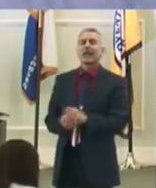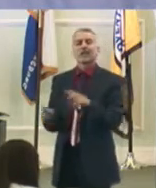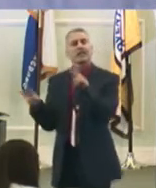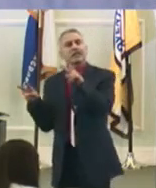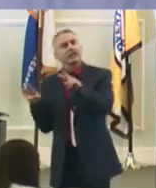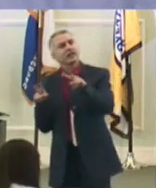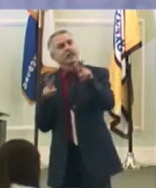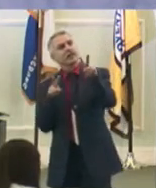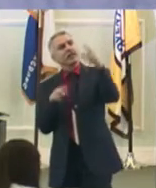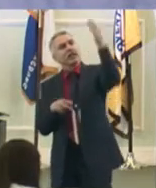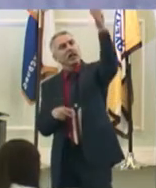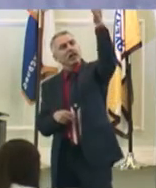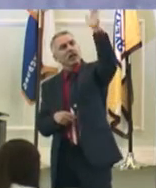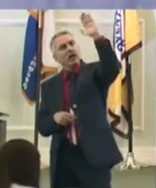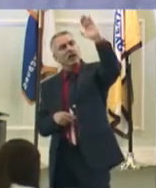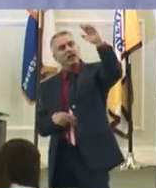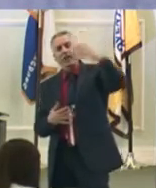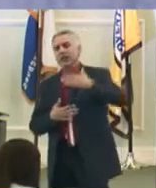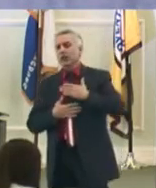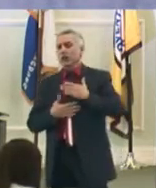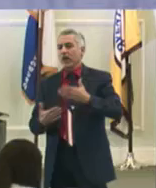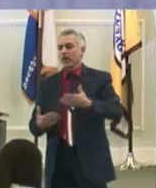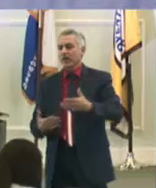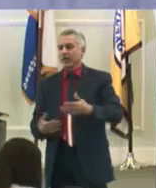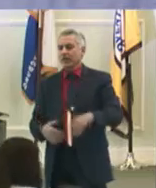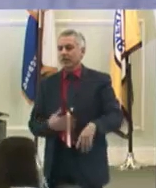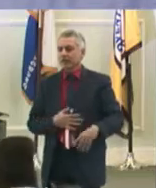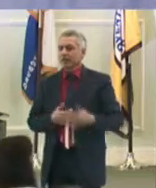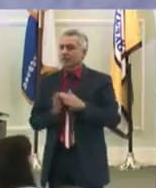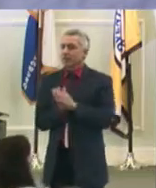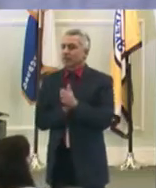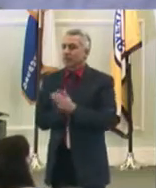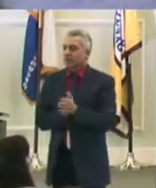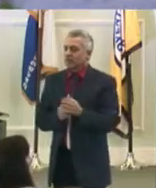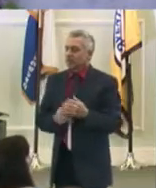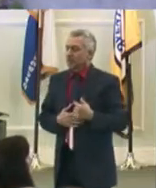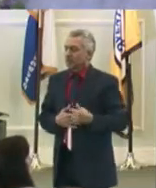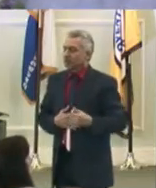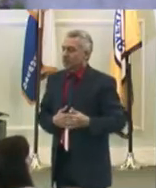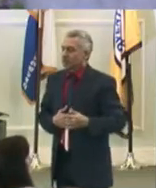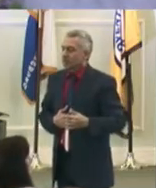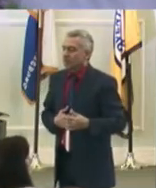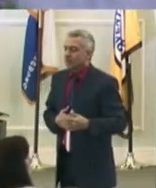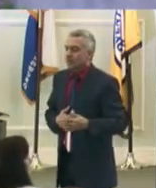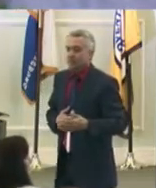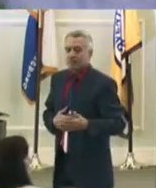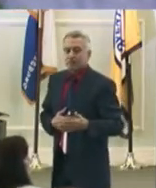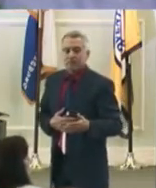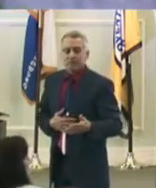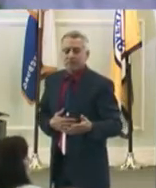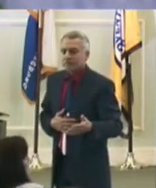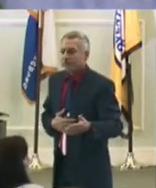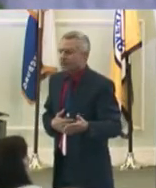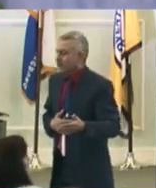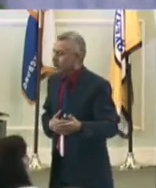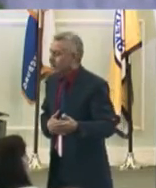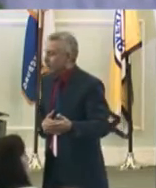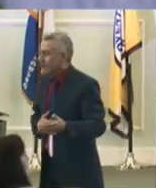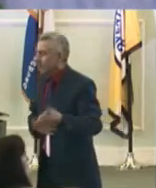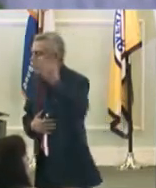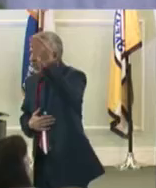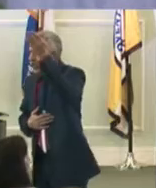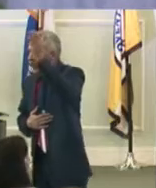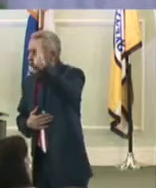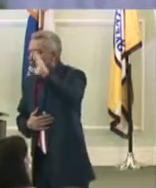leaning forward into our requests, changing those requests to what we really need. I don't see him standing back saying,